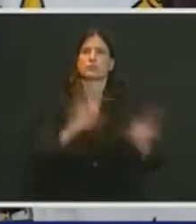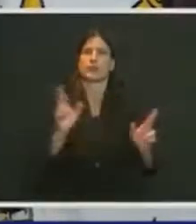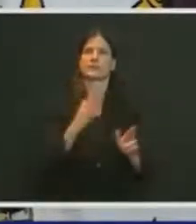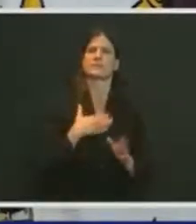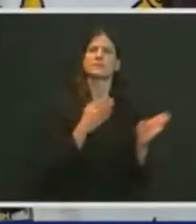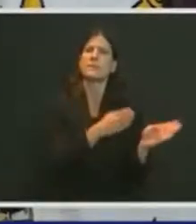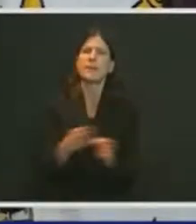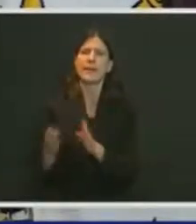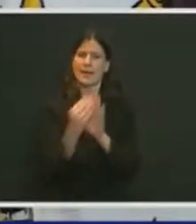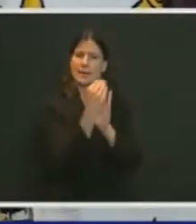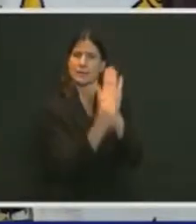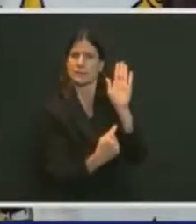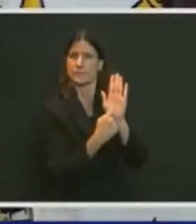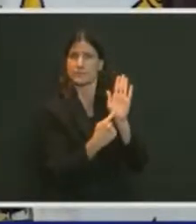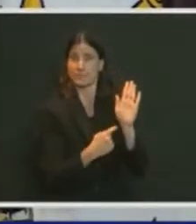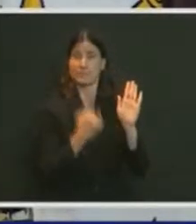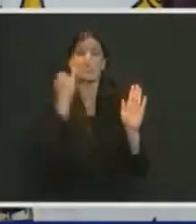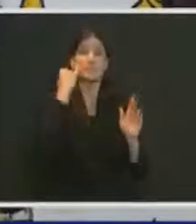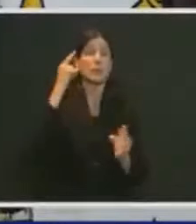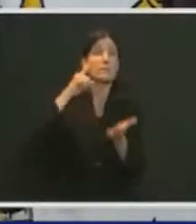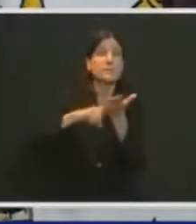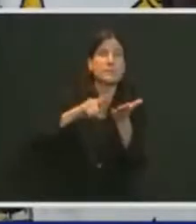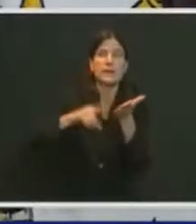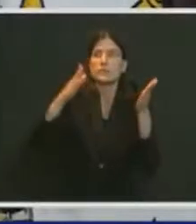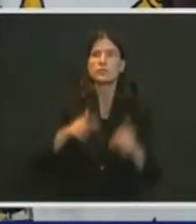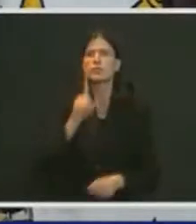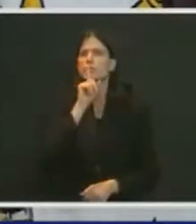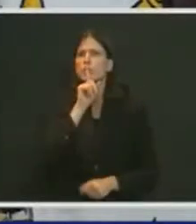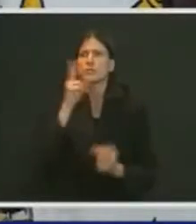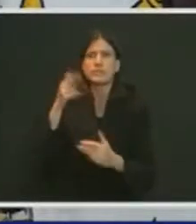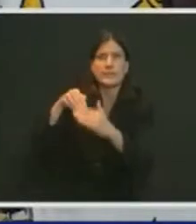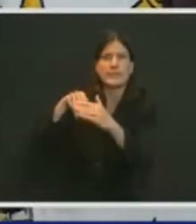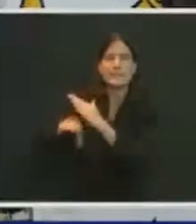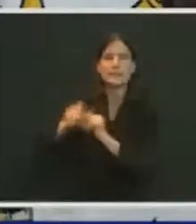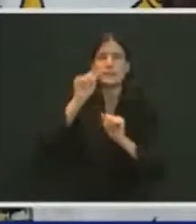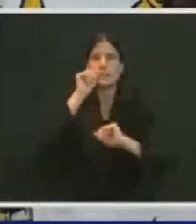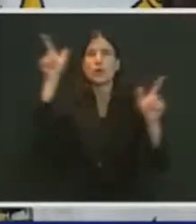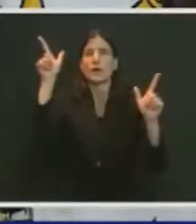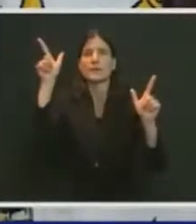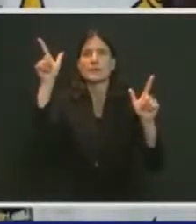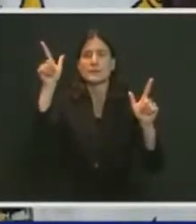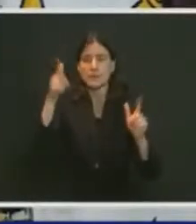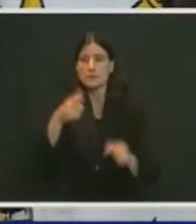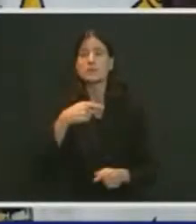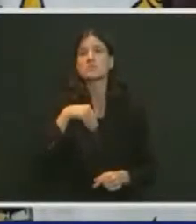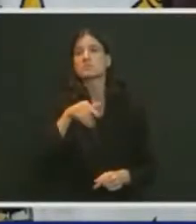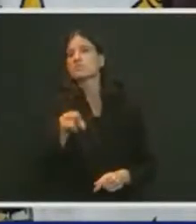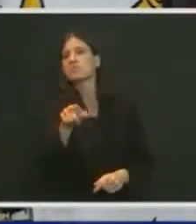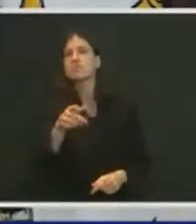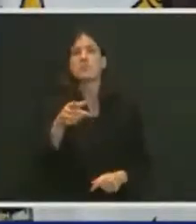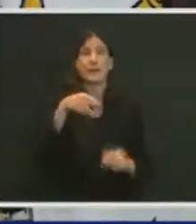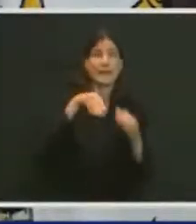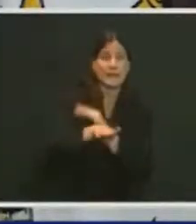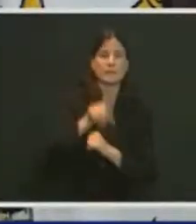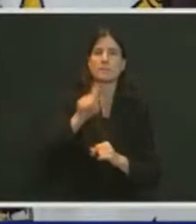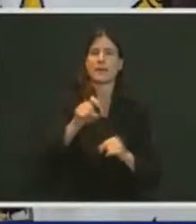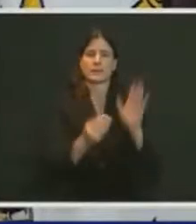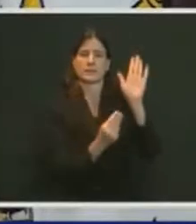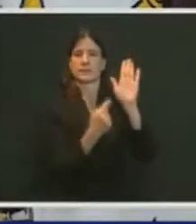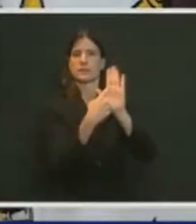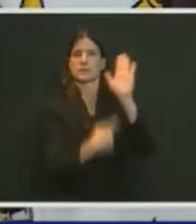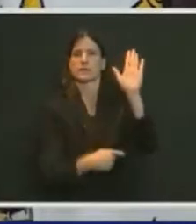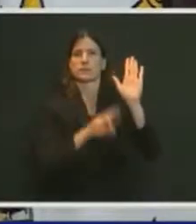in advance to the state. We're trying to balance public safety, public health with business friendliness, and I